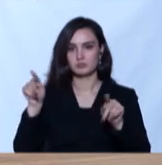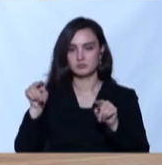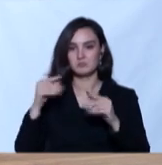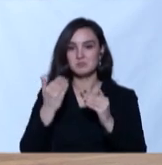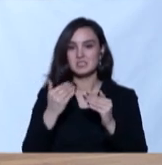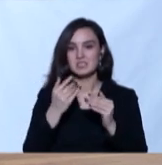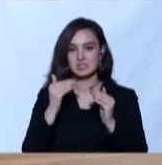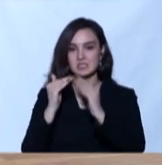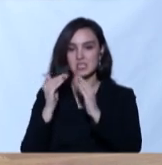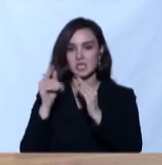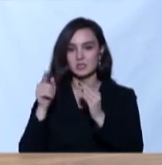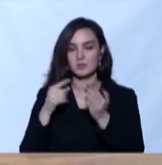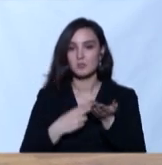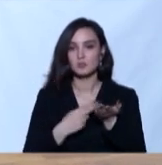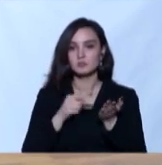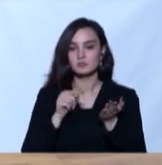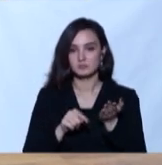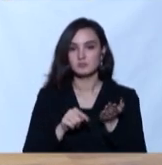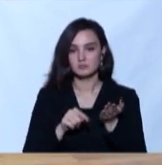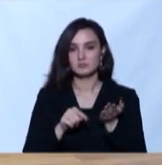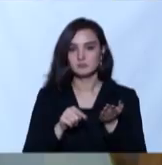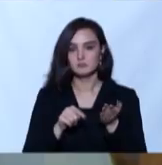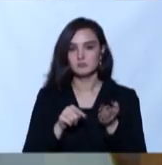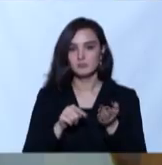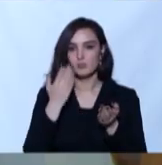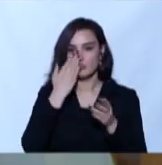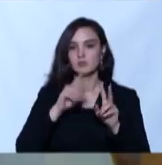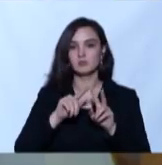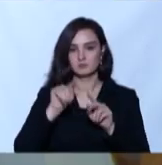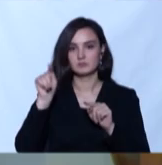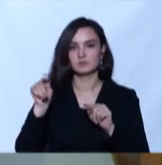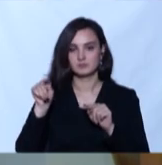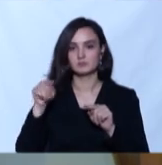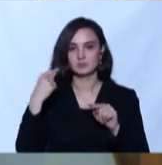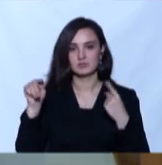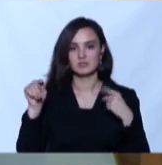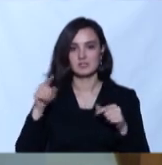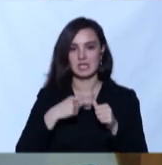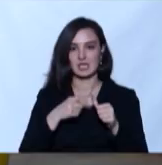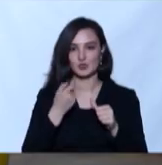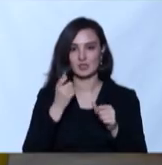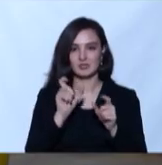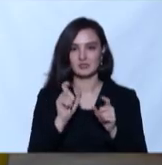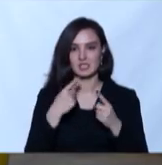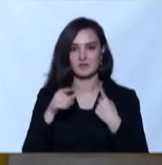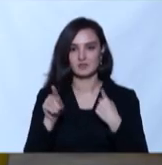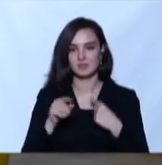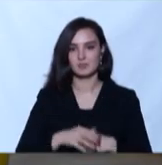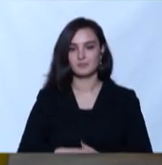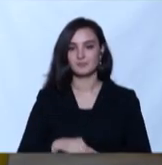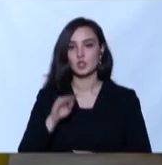call it something different. In the book, they call it a cyclone, mm-hmm. and in the movie, they call it a tornado. Right. A